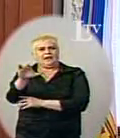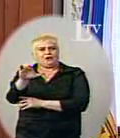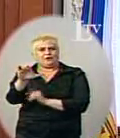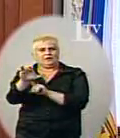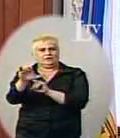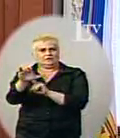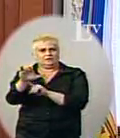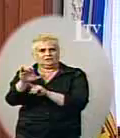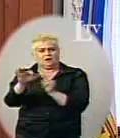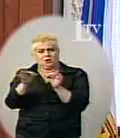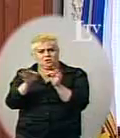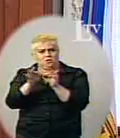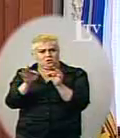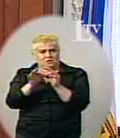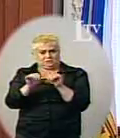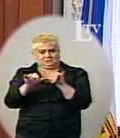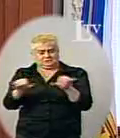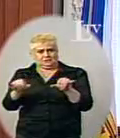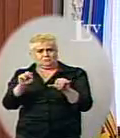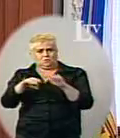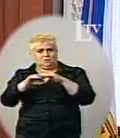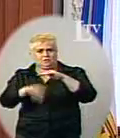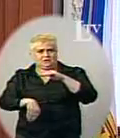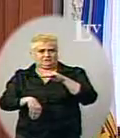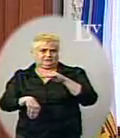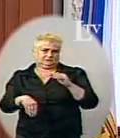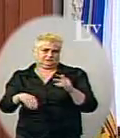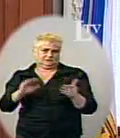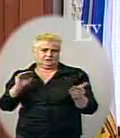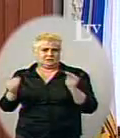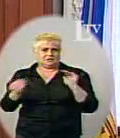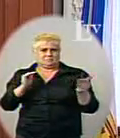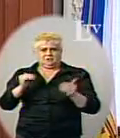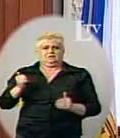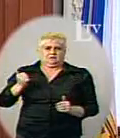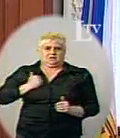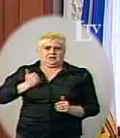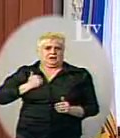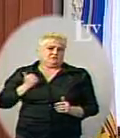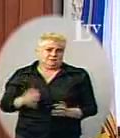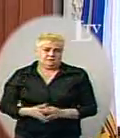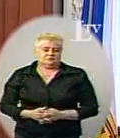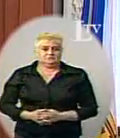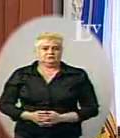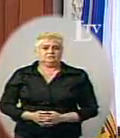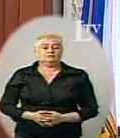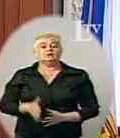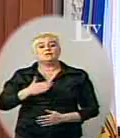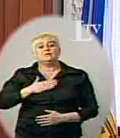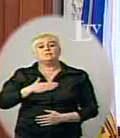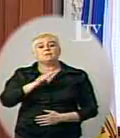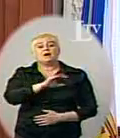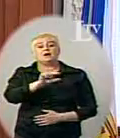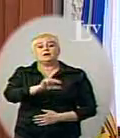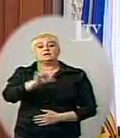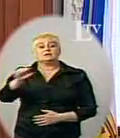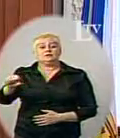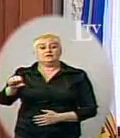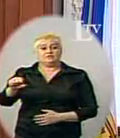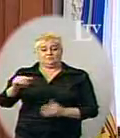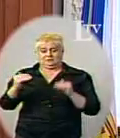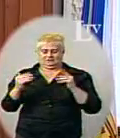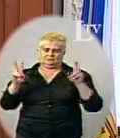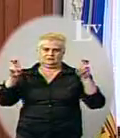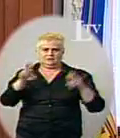price or less than that paid by most other Canadians. My government's fair drug